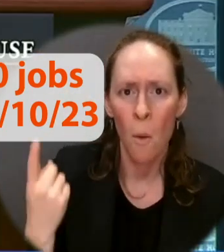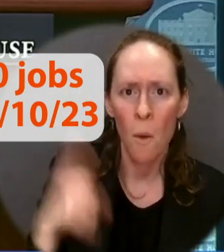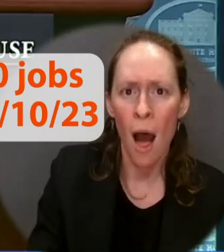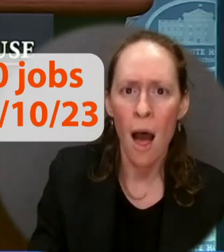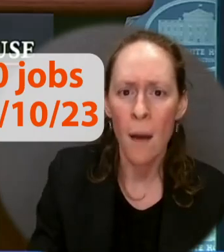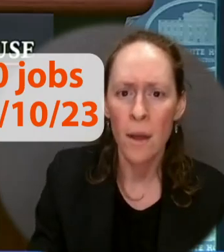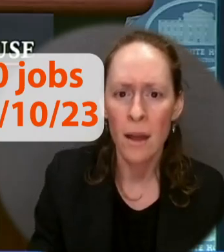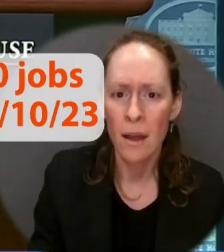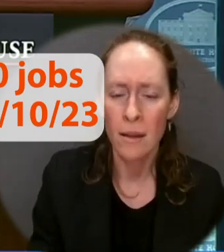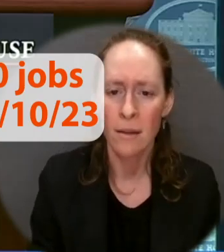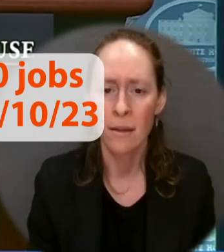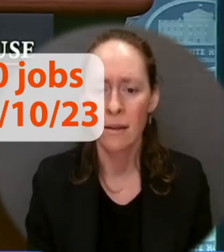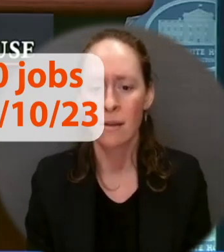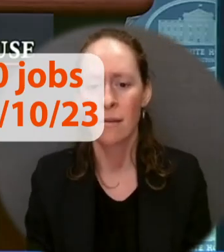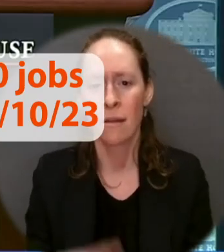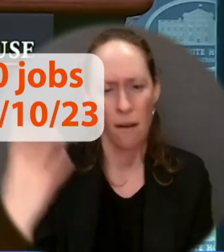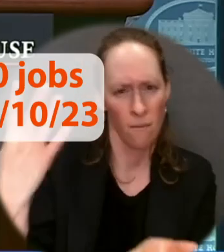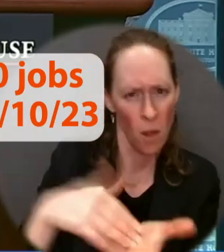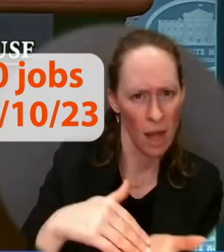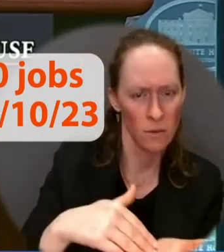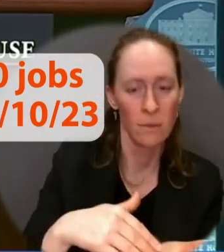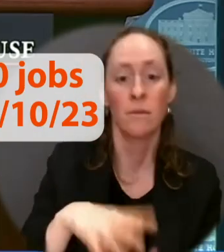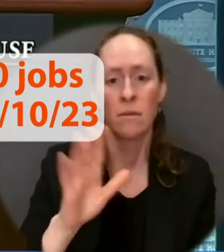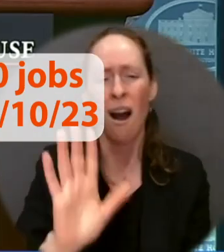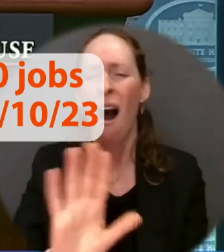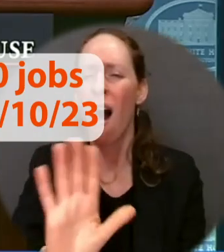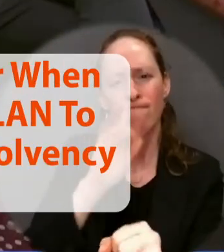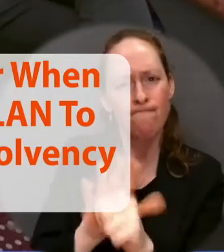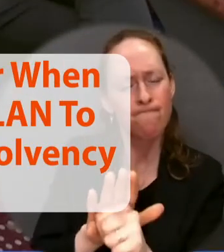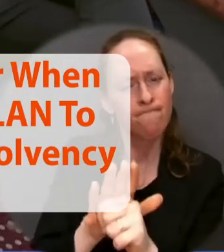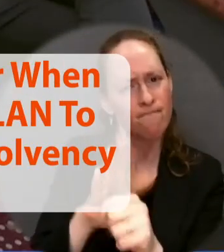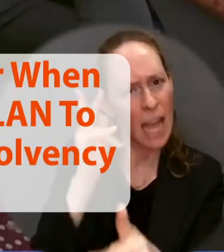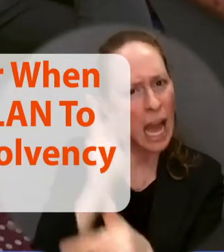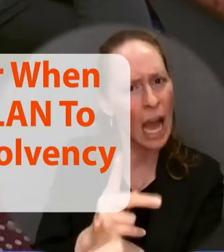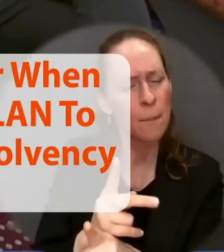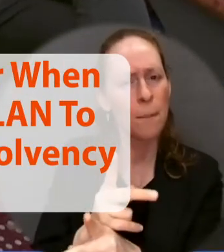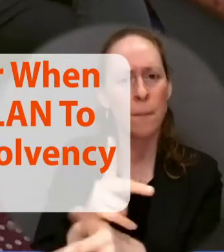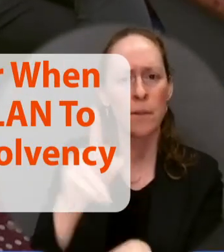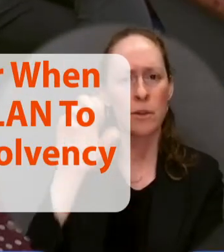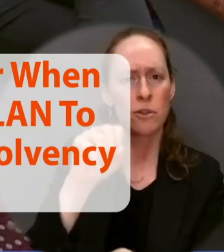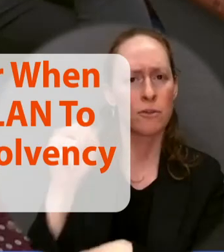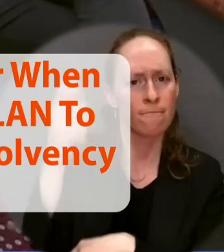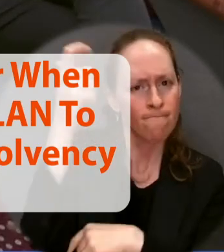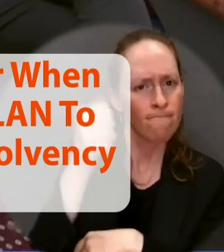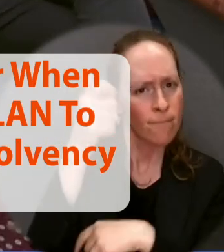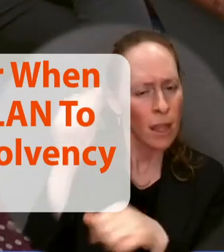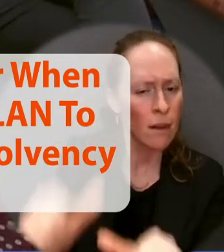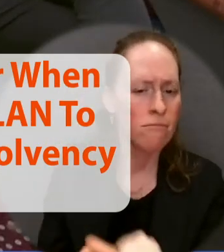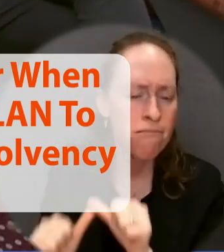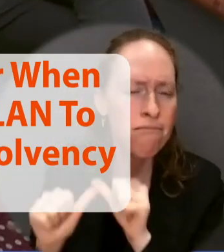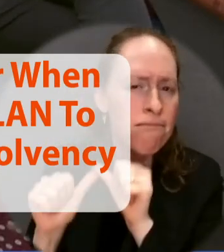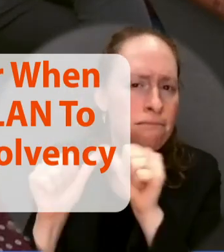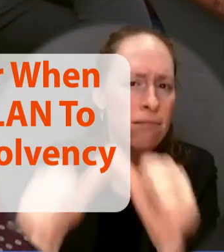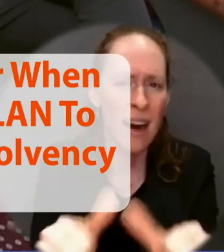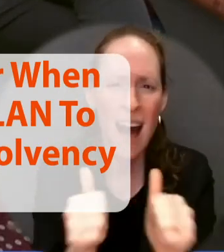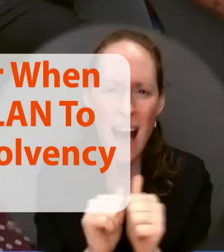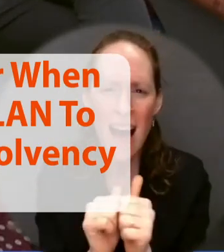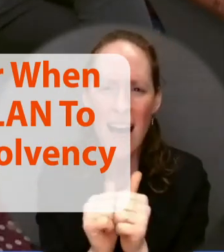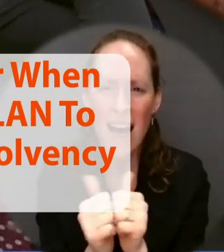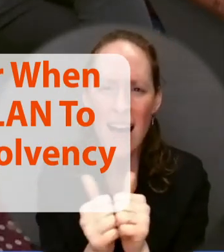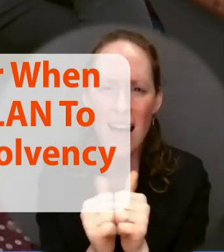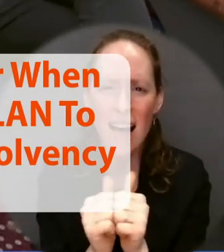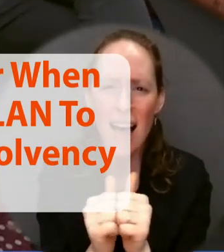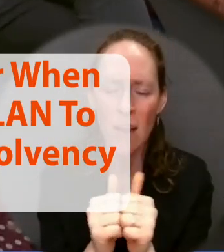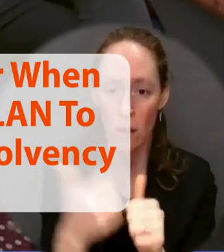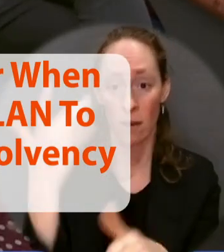but we had 1 month, and we don't like to focus on any 1 month. The budget yesterday does not advance any plan to adjust the